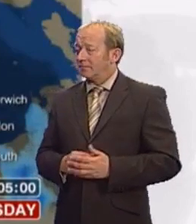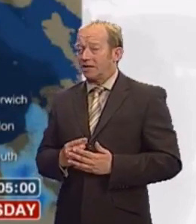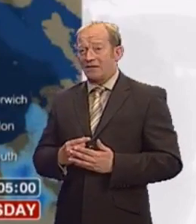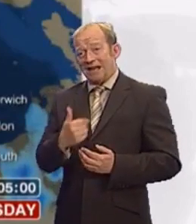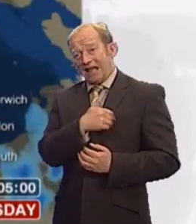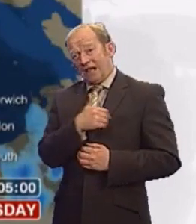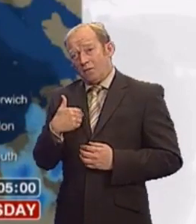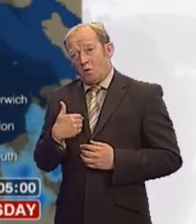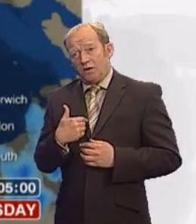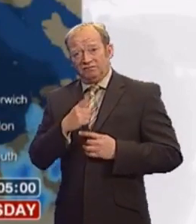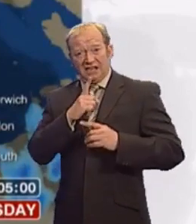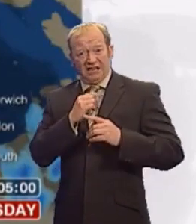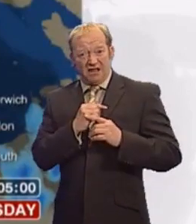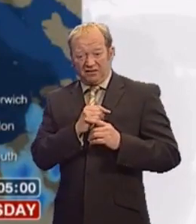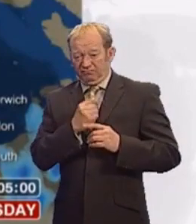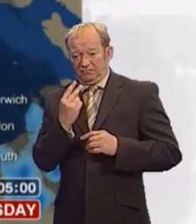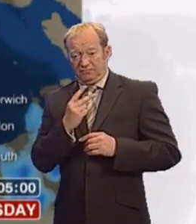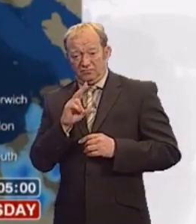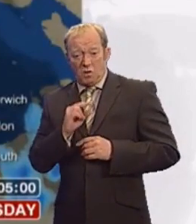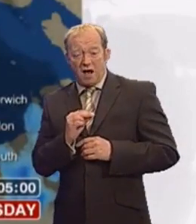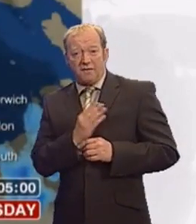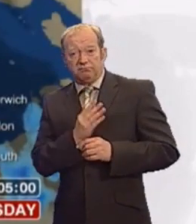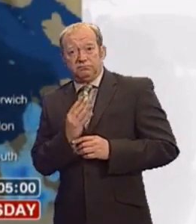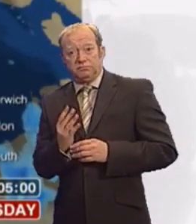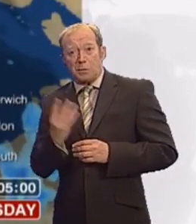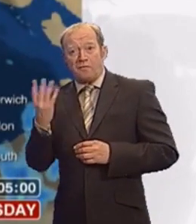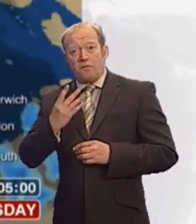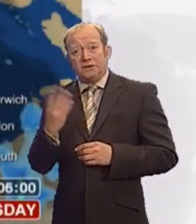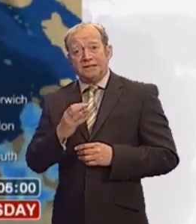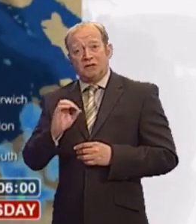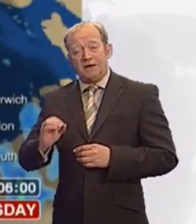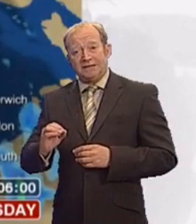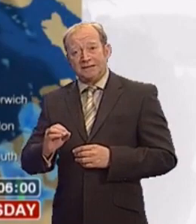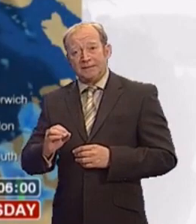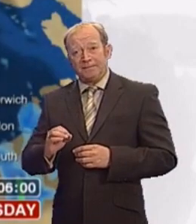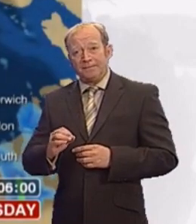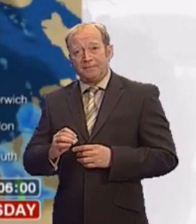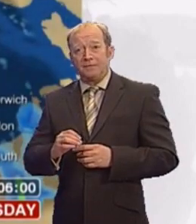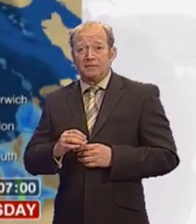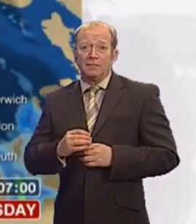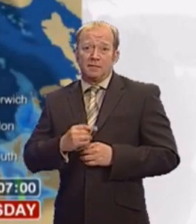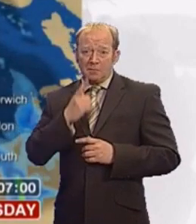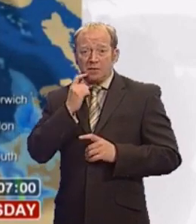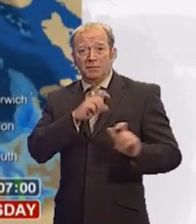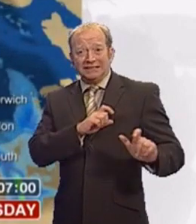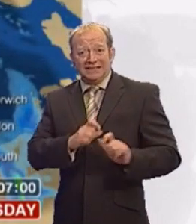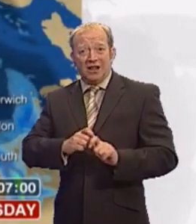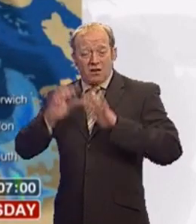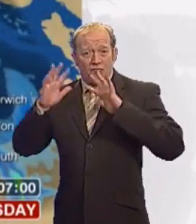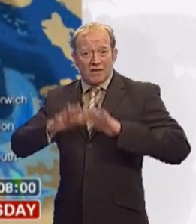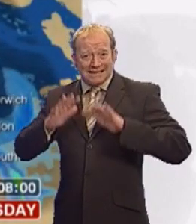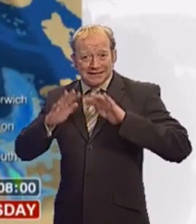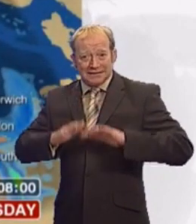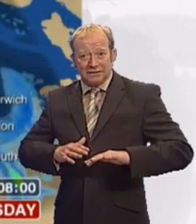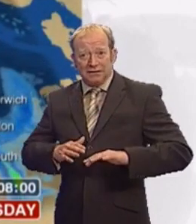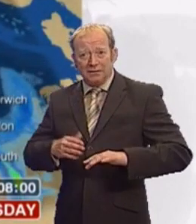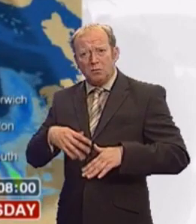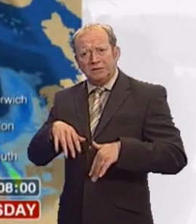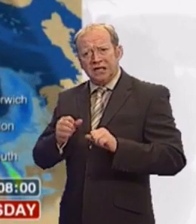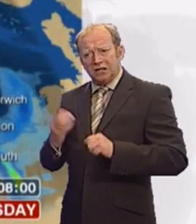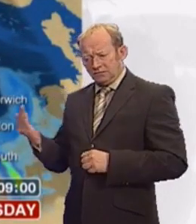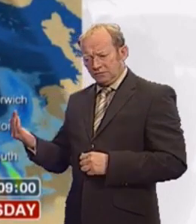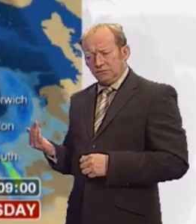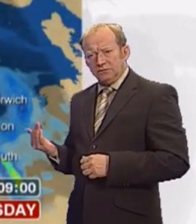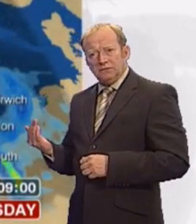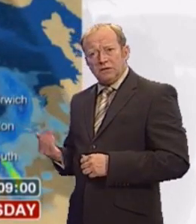11, 12 to 14 as we start off Wednesday. With still probably the umbrella in your bag as you head off to work. We'll start off with this